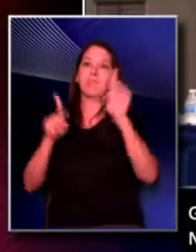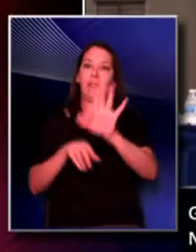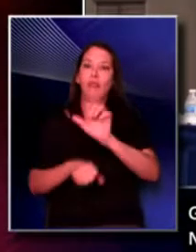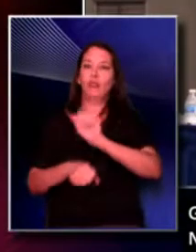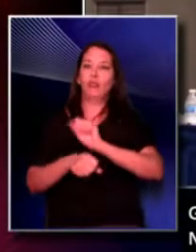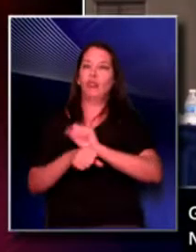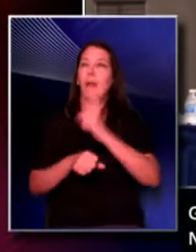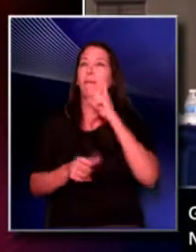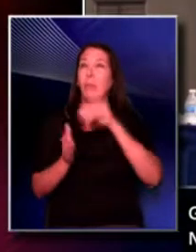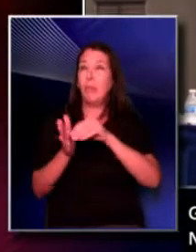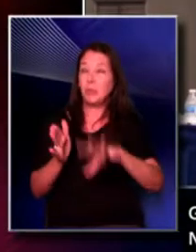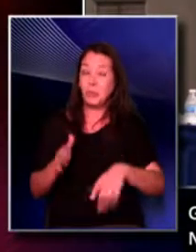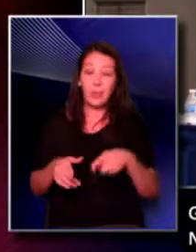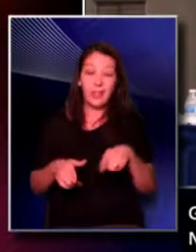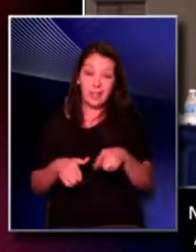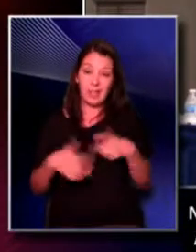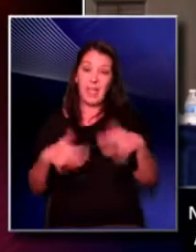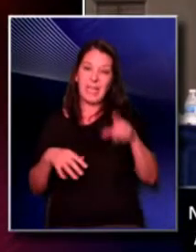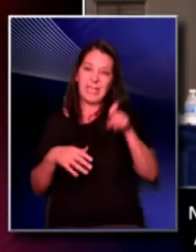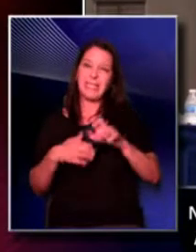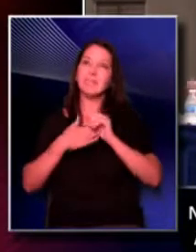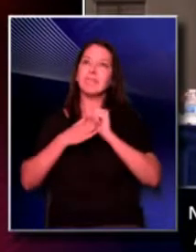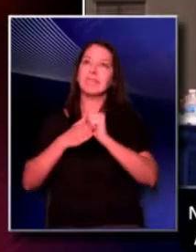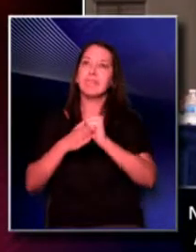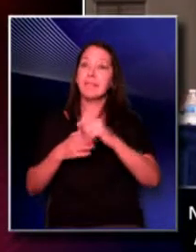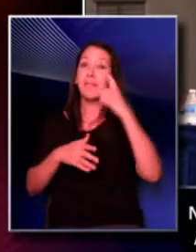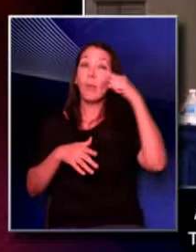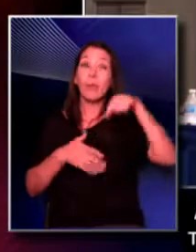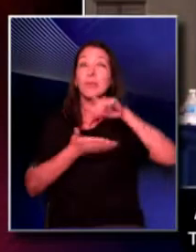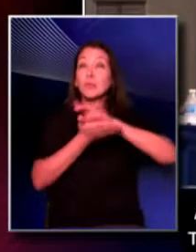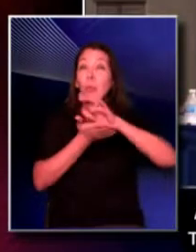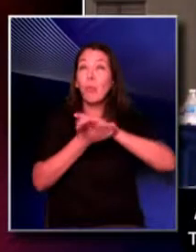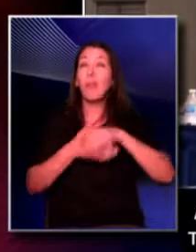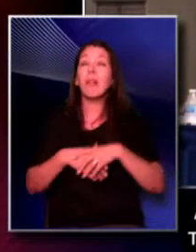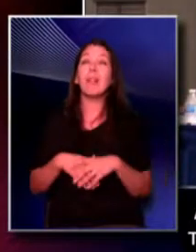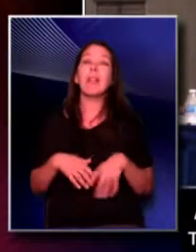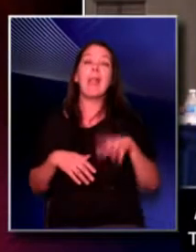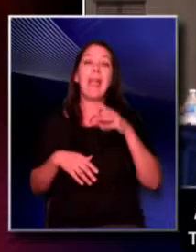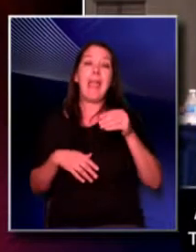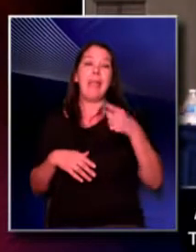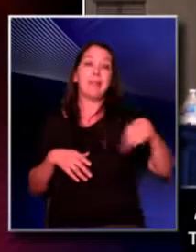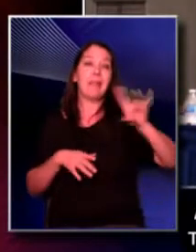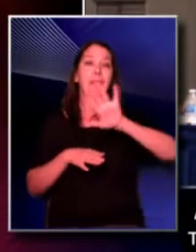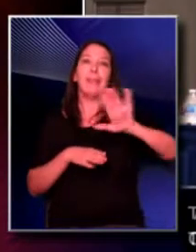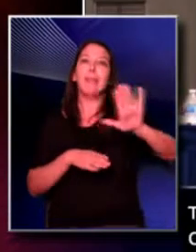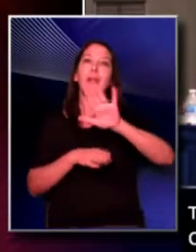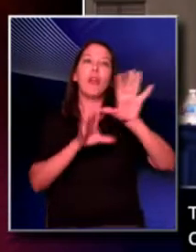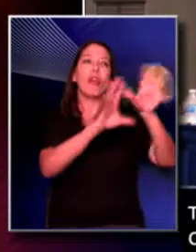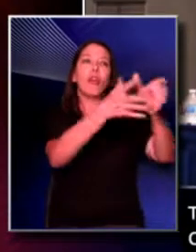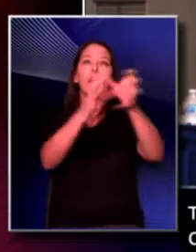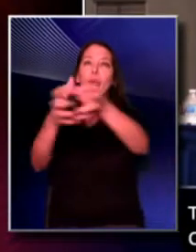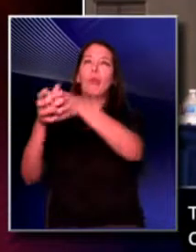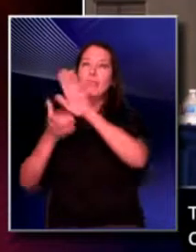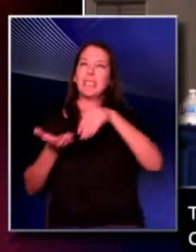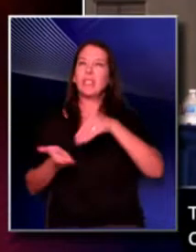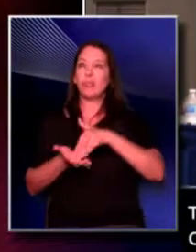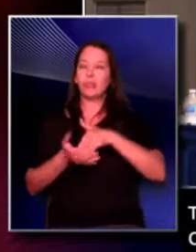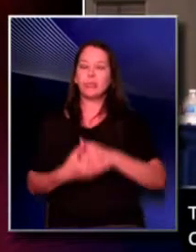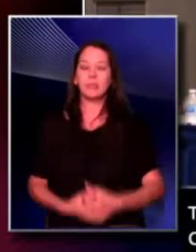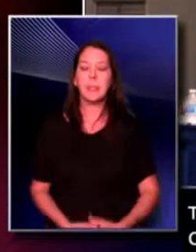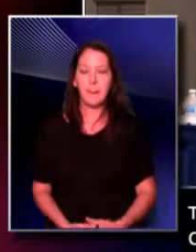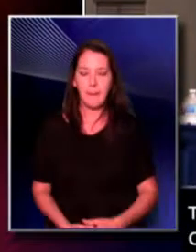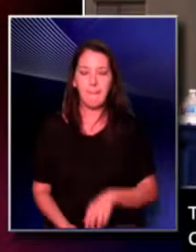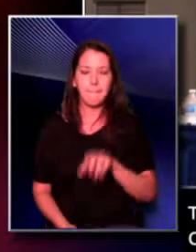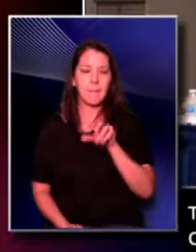to provide leadership to the schools and to the regional centers that we have. What's